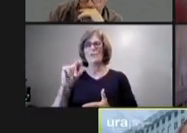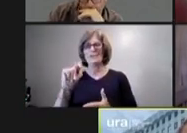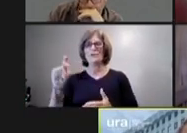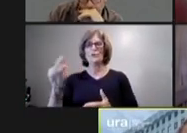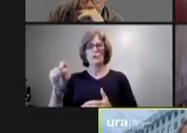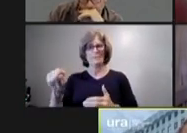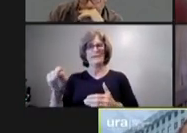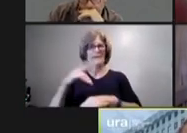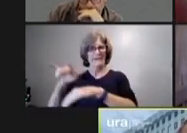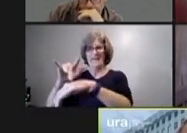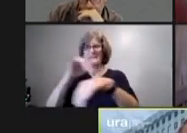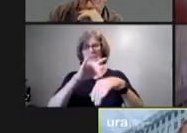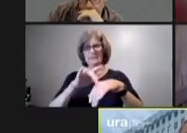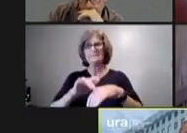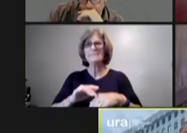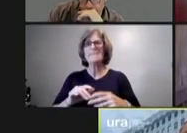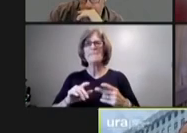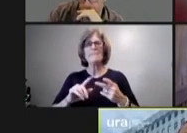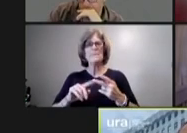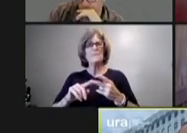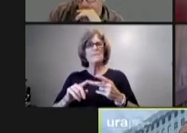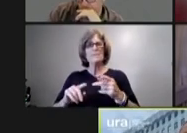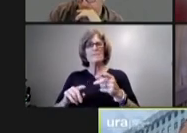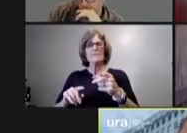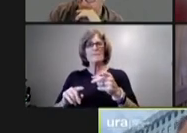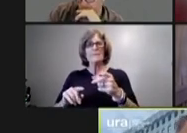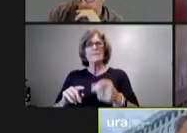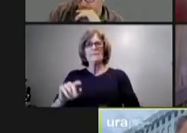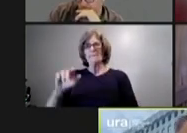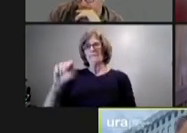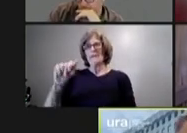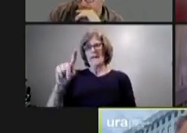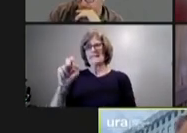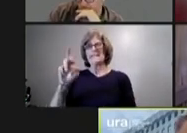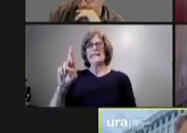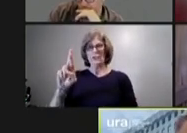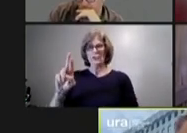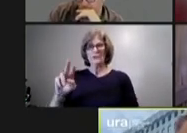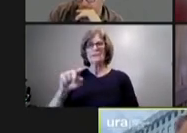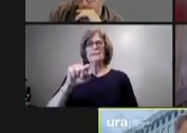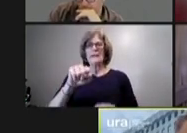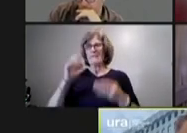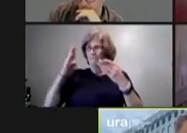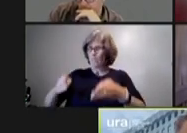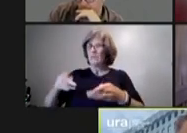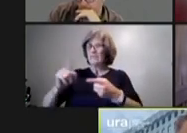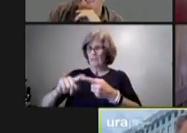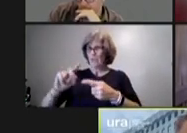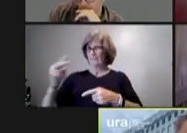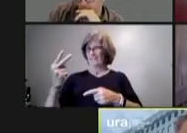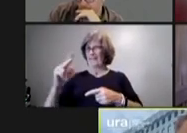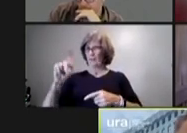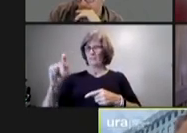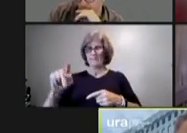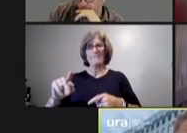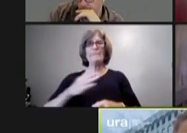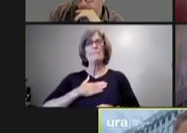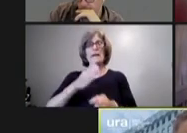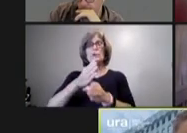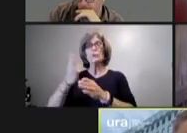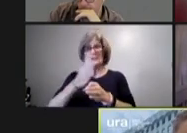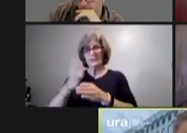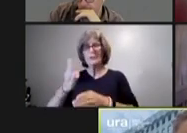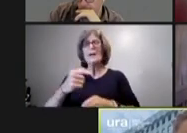Just focusing on the second question, from my, I started my career as a occupancy